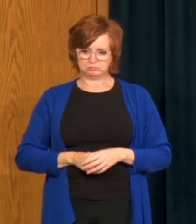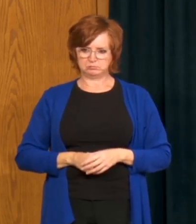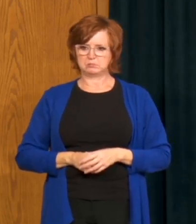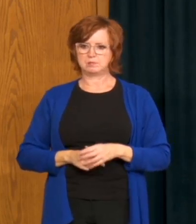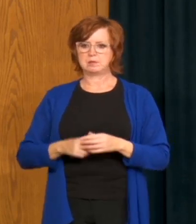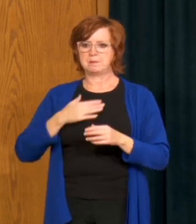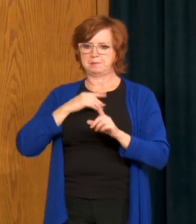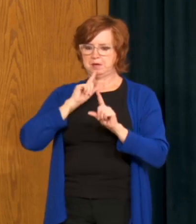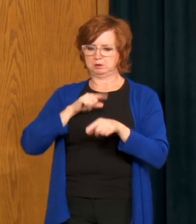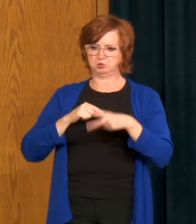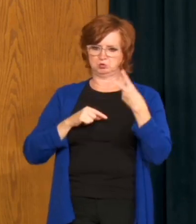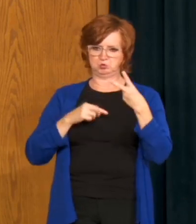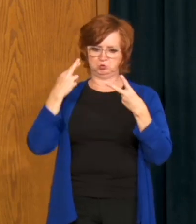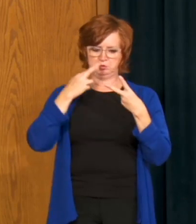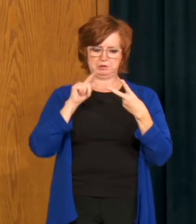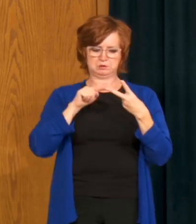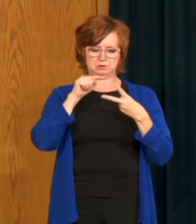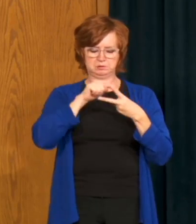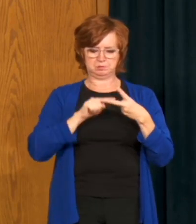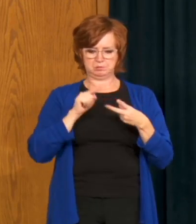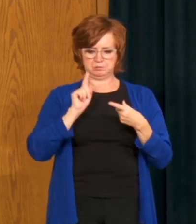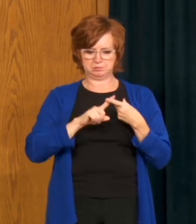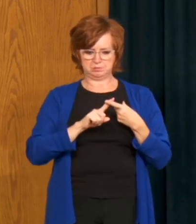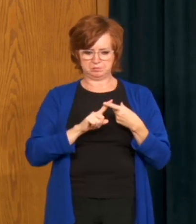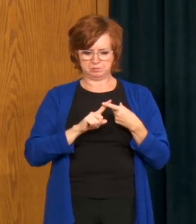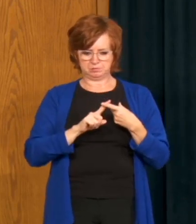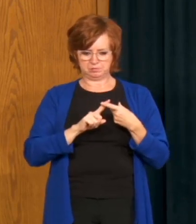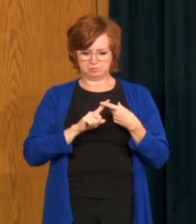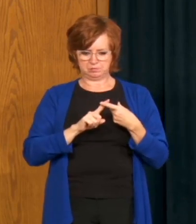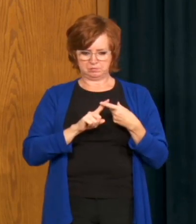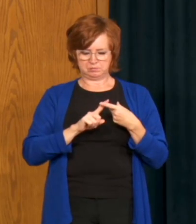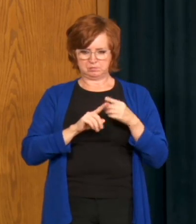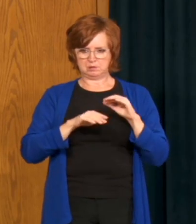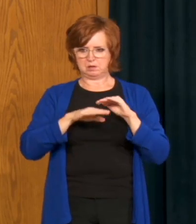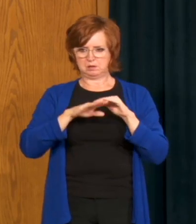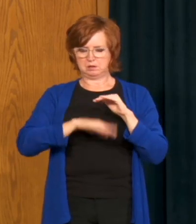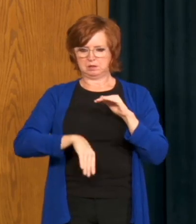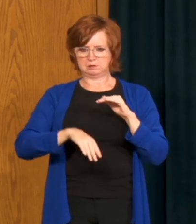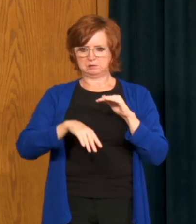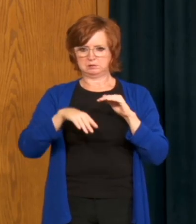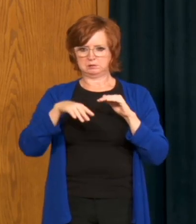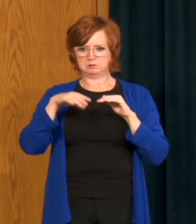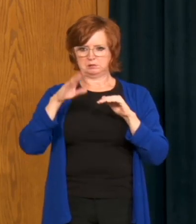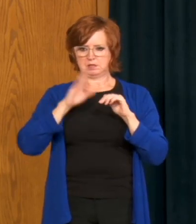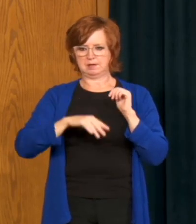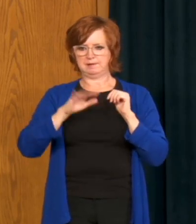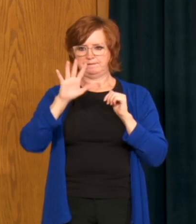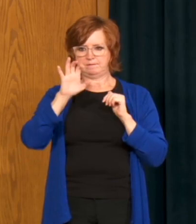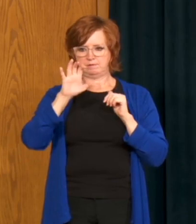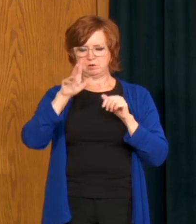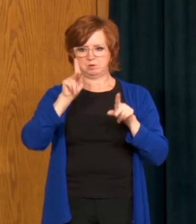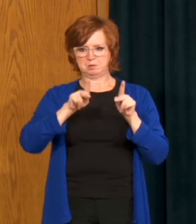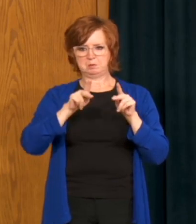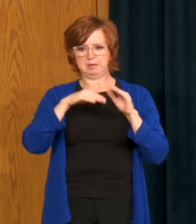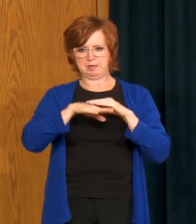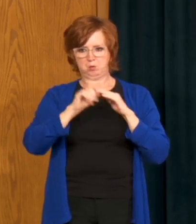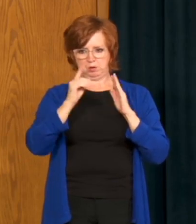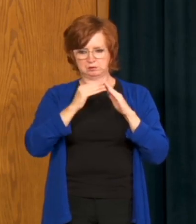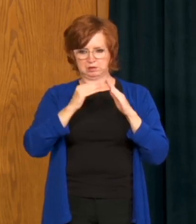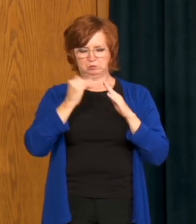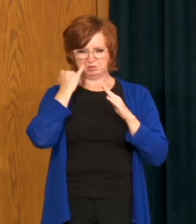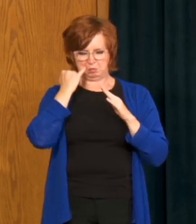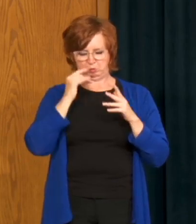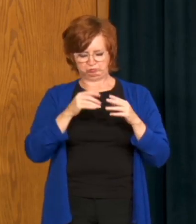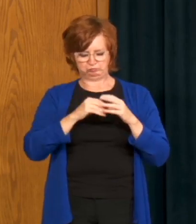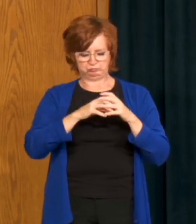this. One is that, for example, let's say that I live in a town of 500, and I have a family of, an extended